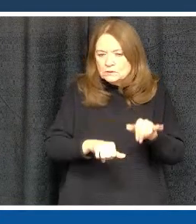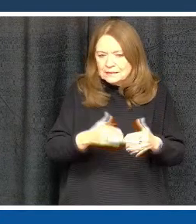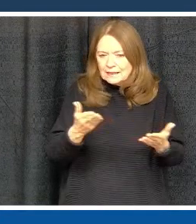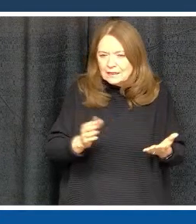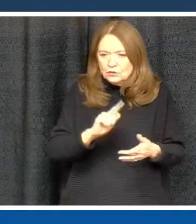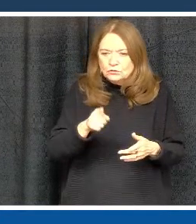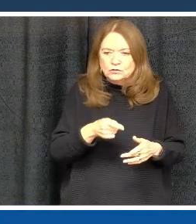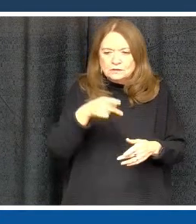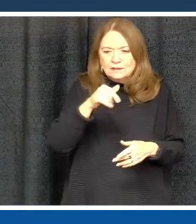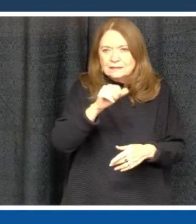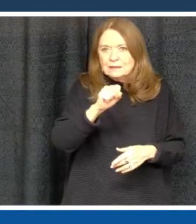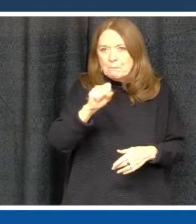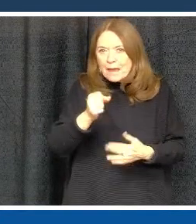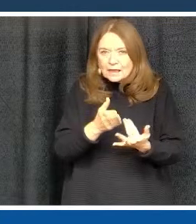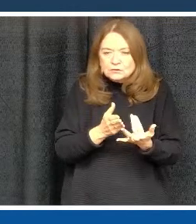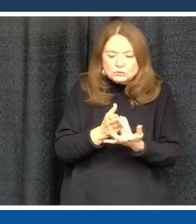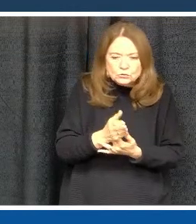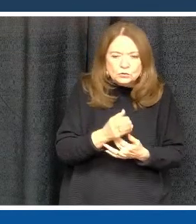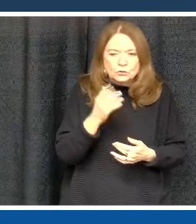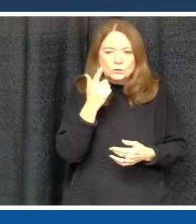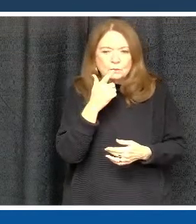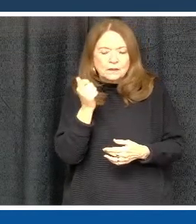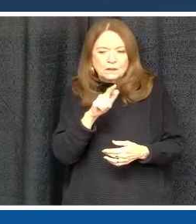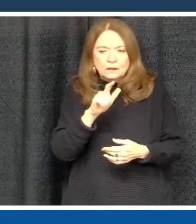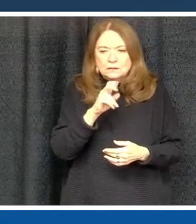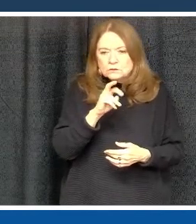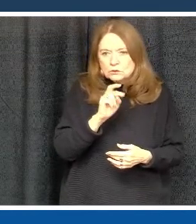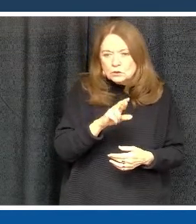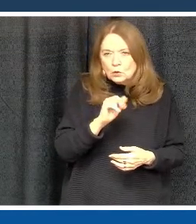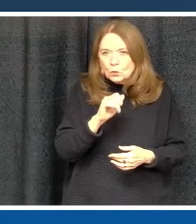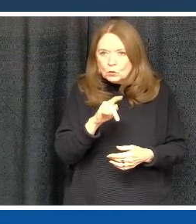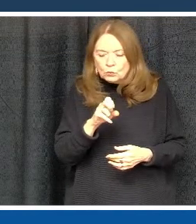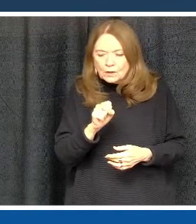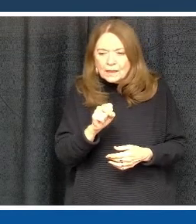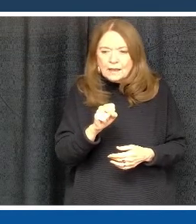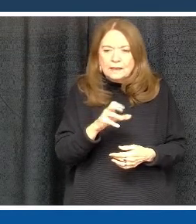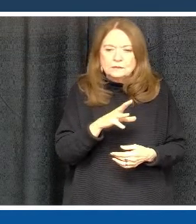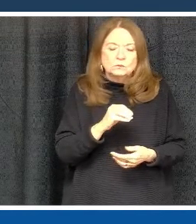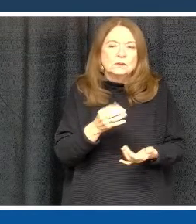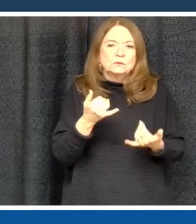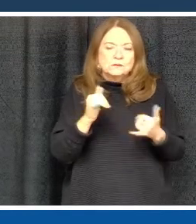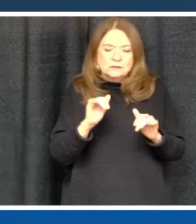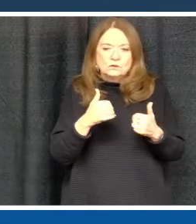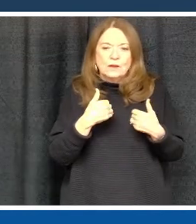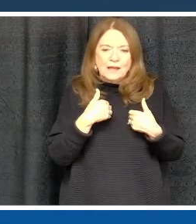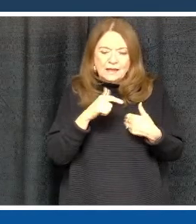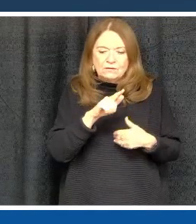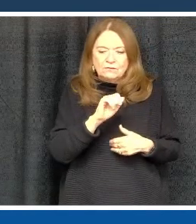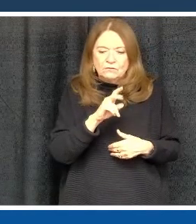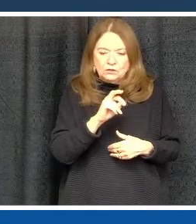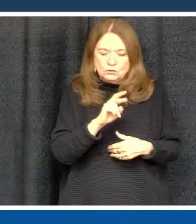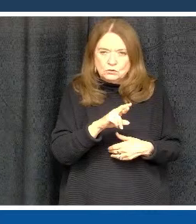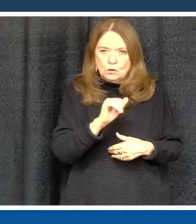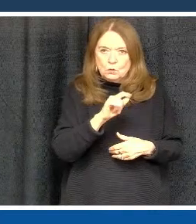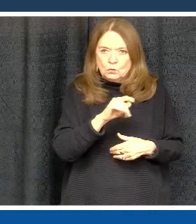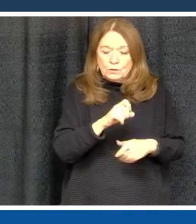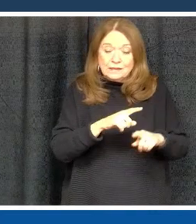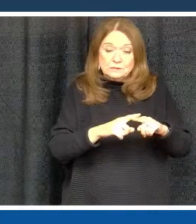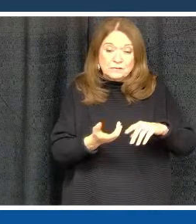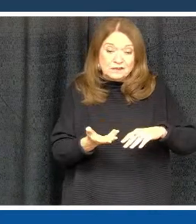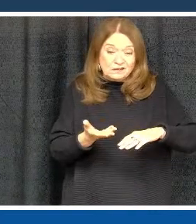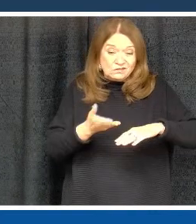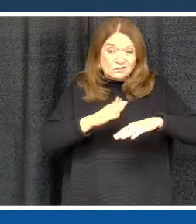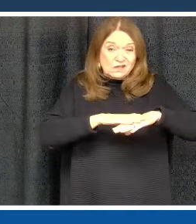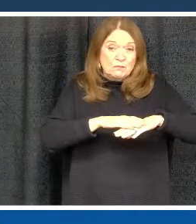pass through because of our lower rates. They would still be having those lower rates that they're able to get. But on top of